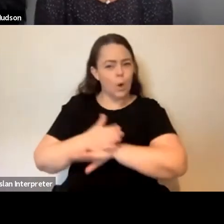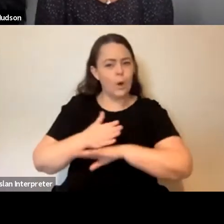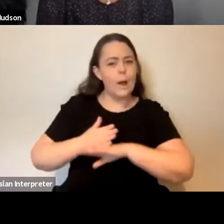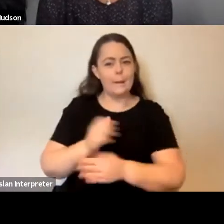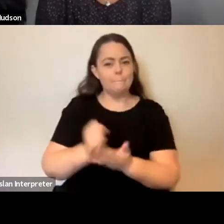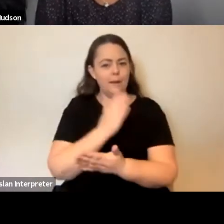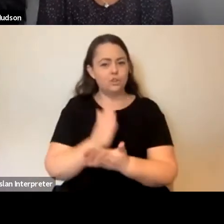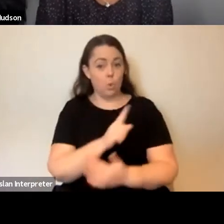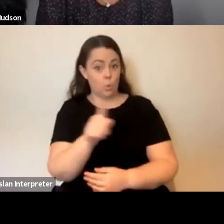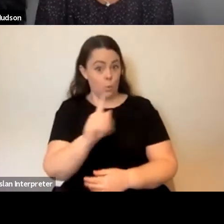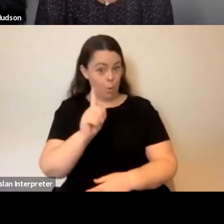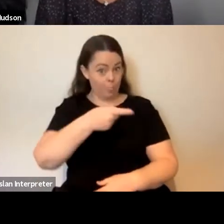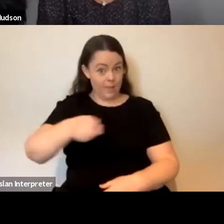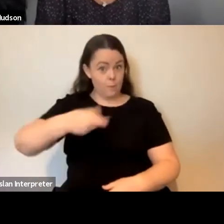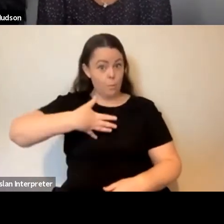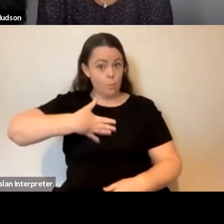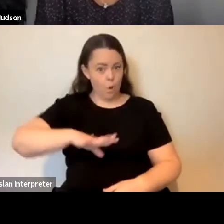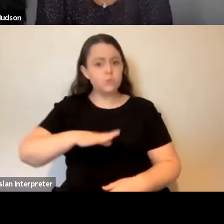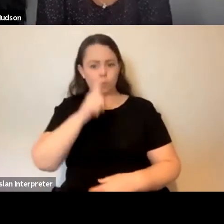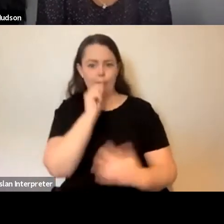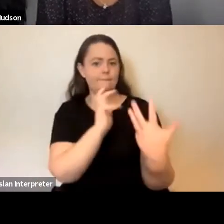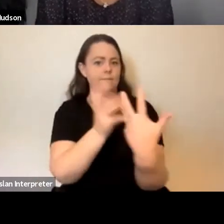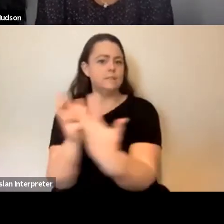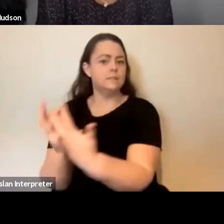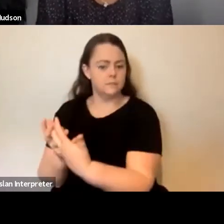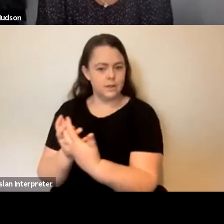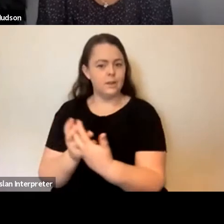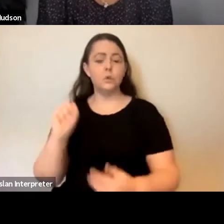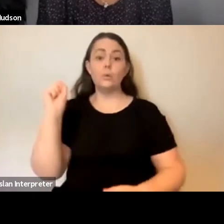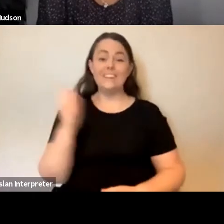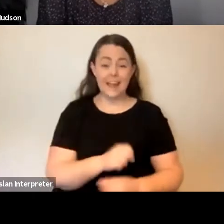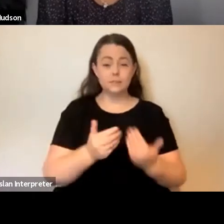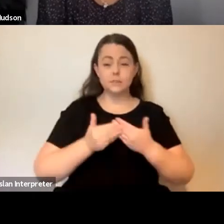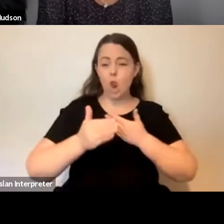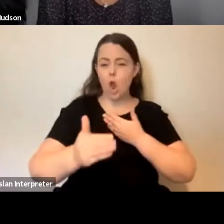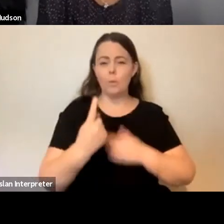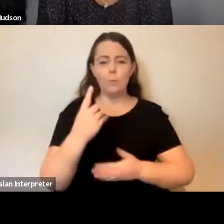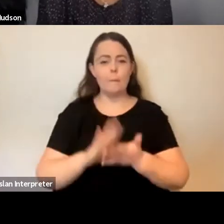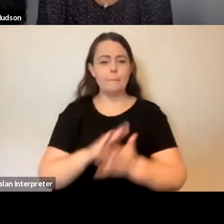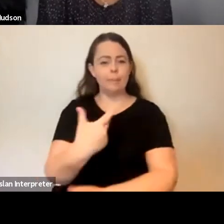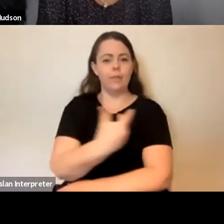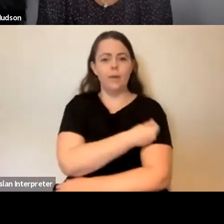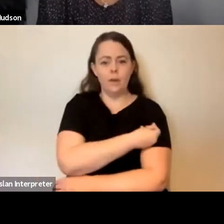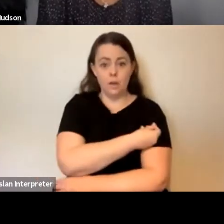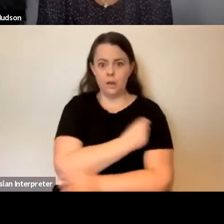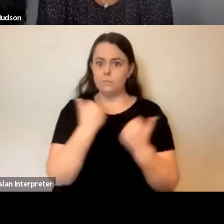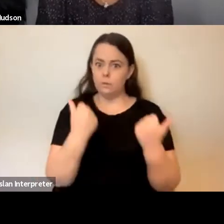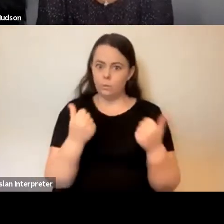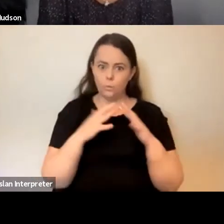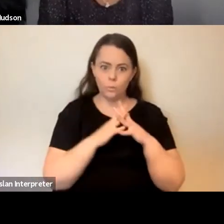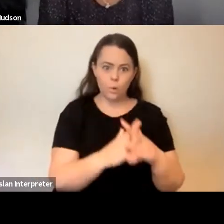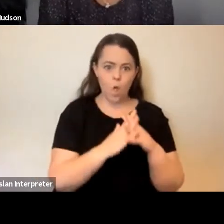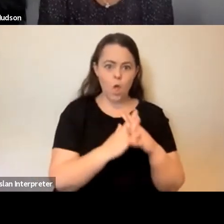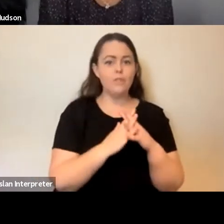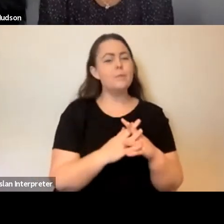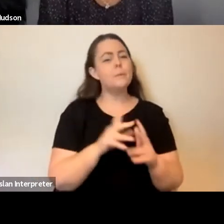yes, long-acting injectable buprenorphine has been very useful in this situation. But again, only one of a suite